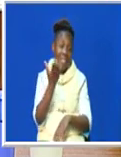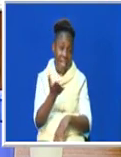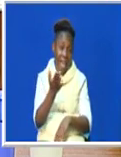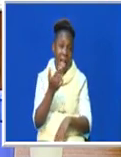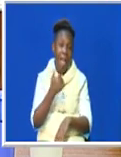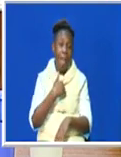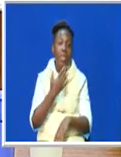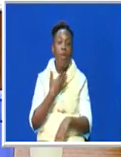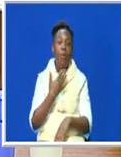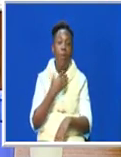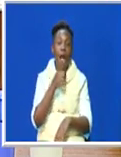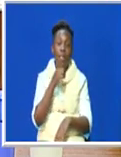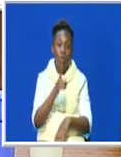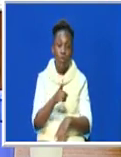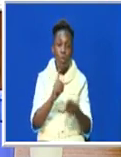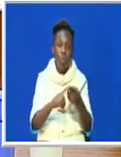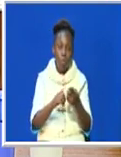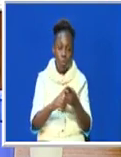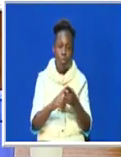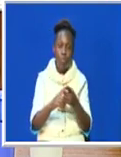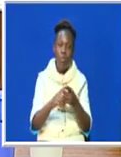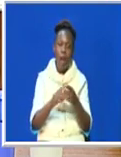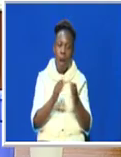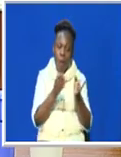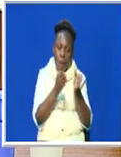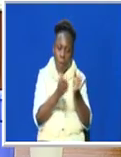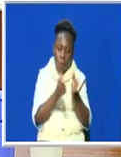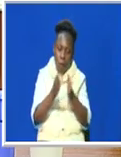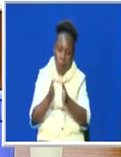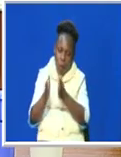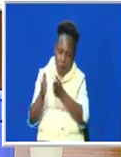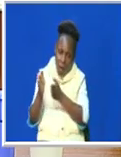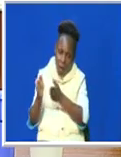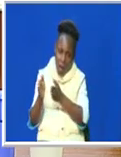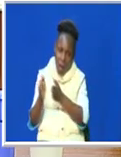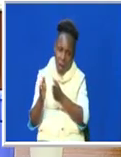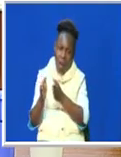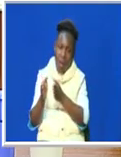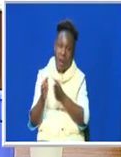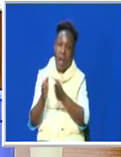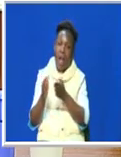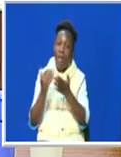you to order and sequence objects